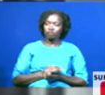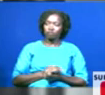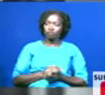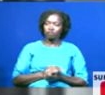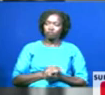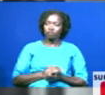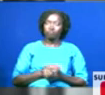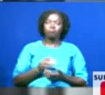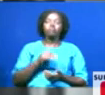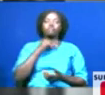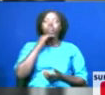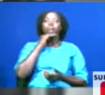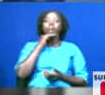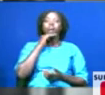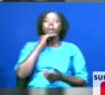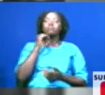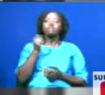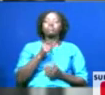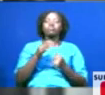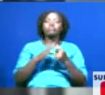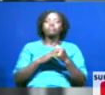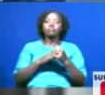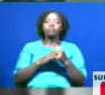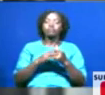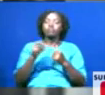Magugu died in September